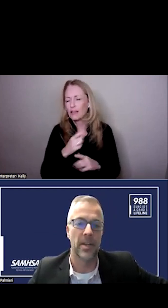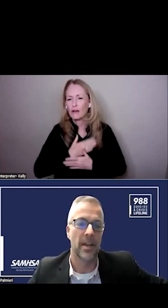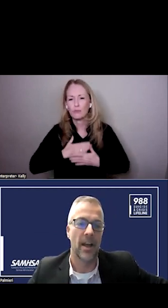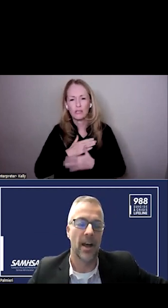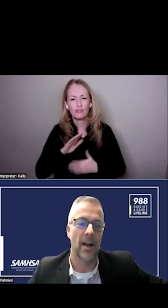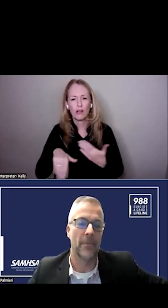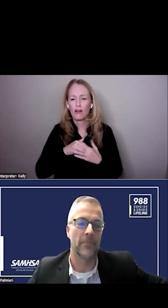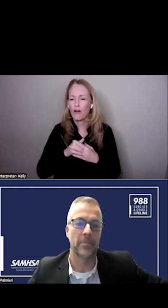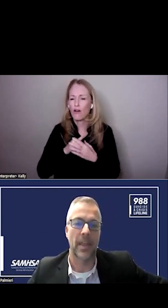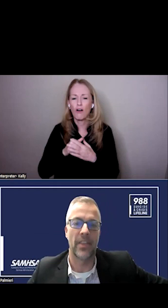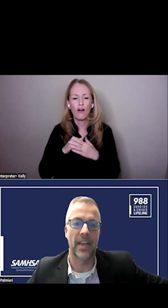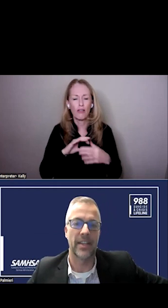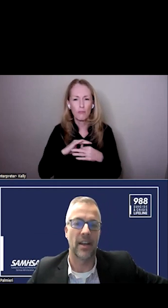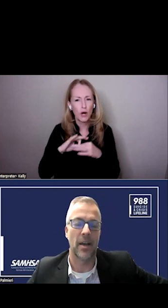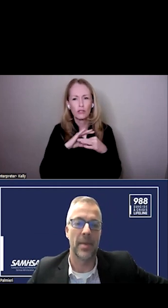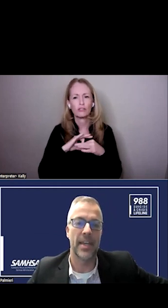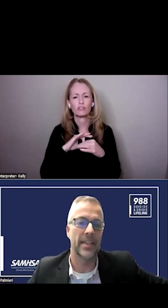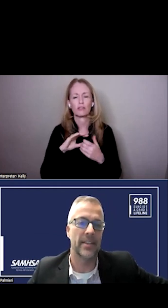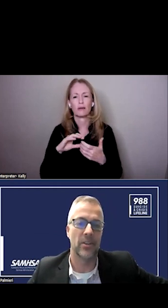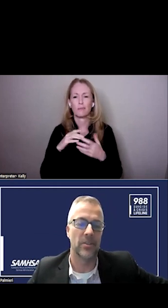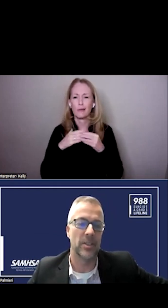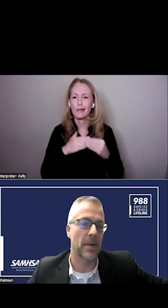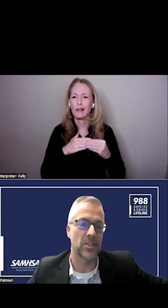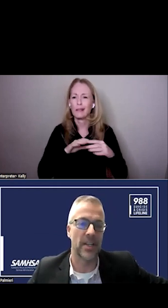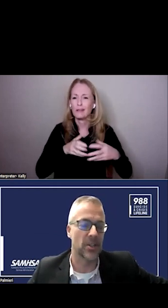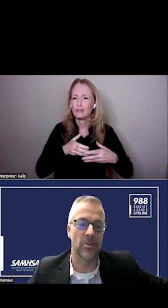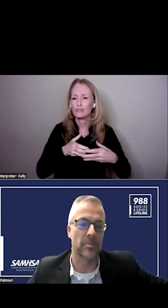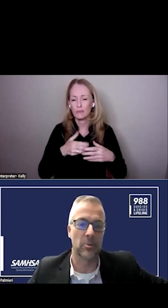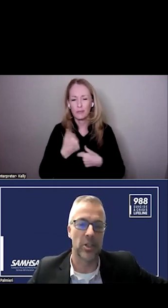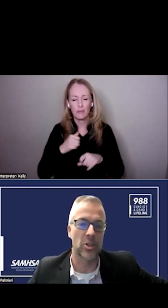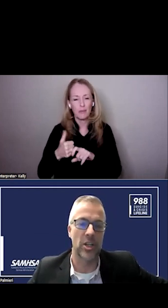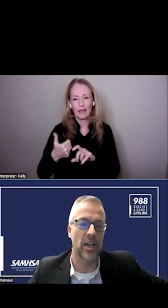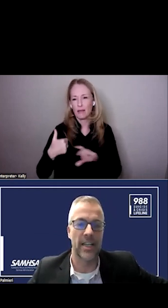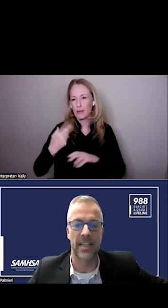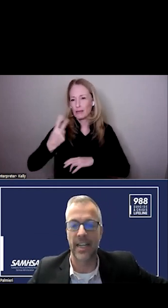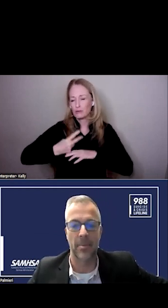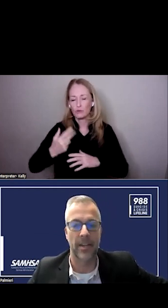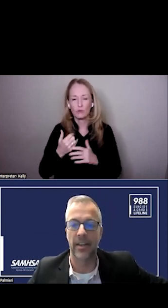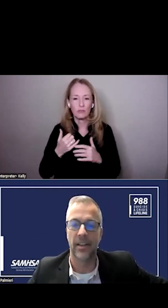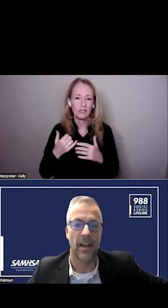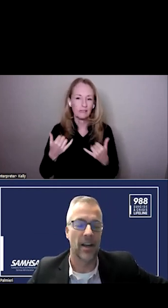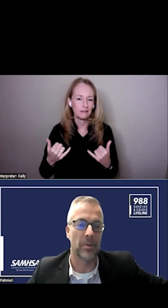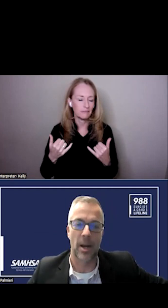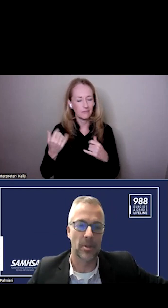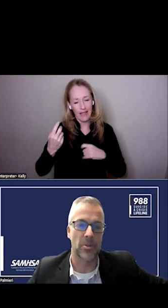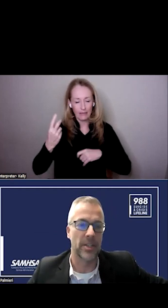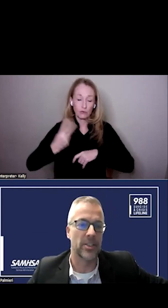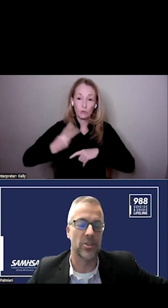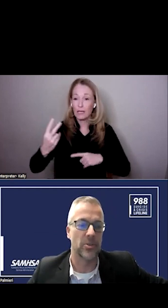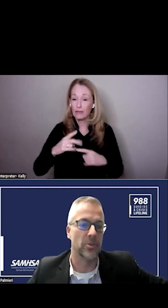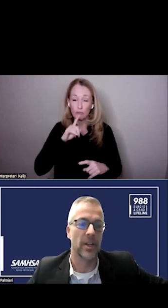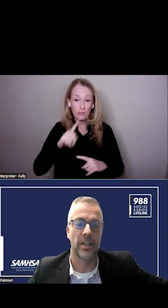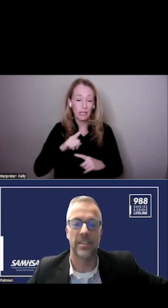leadership that made these past 2 days incredibly rich and dynamic, with an